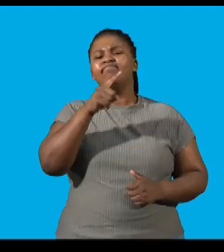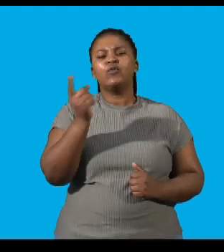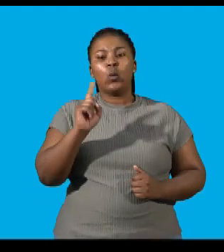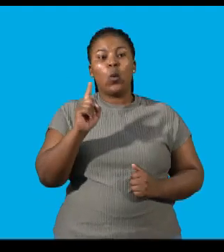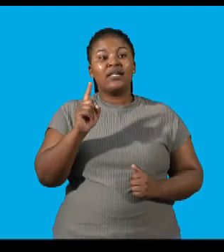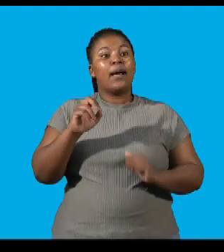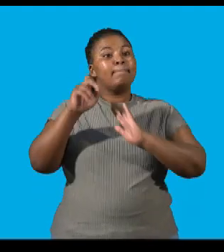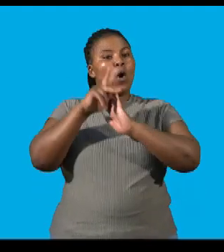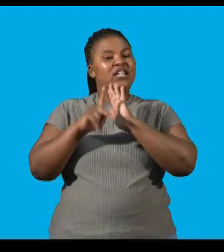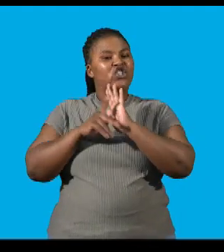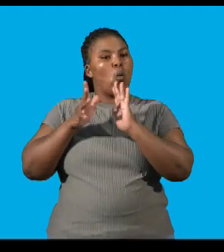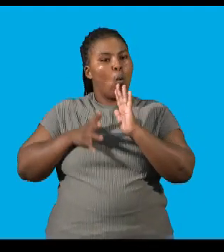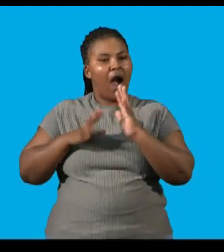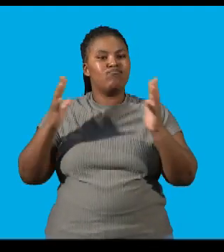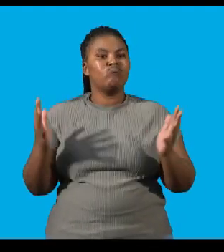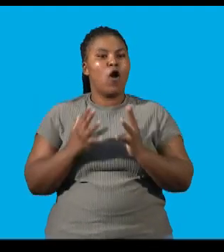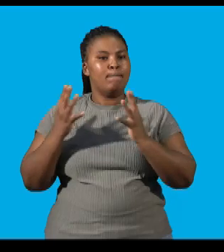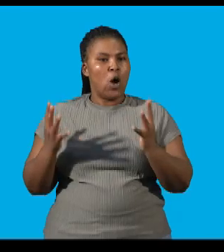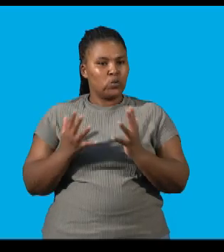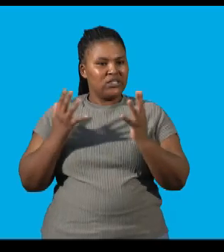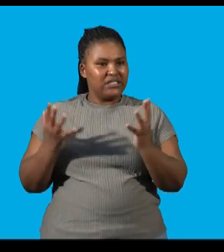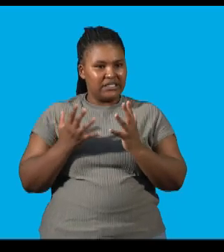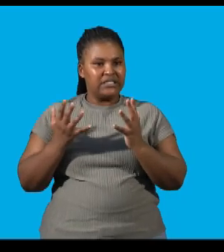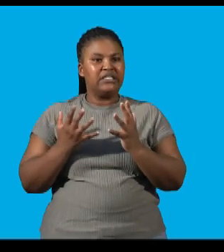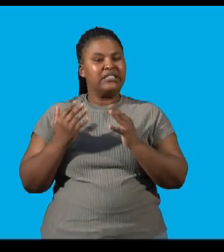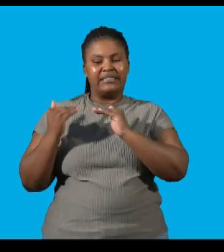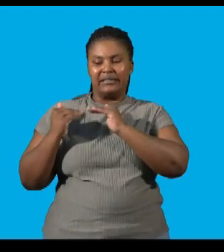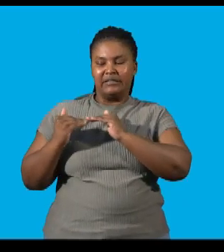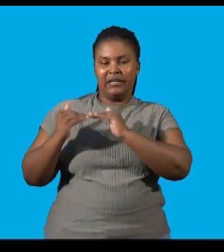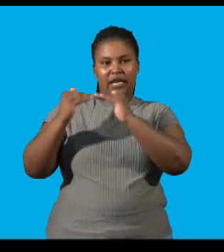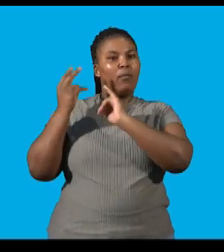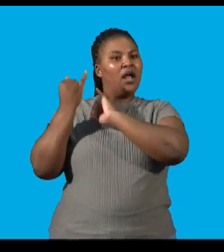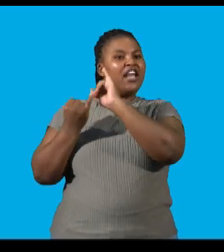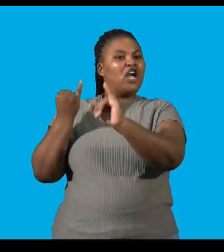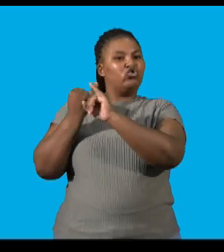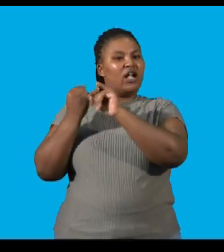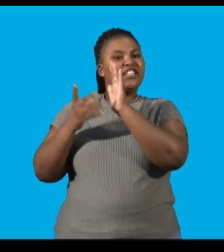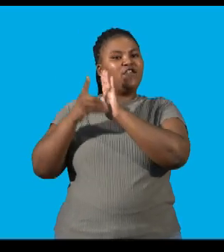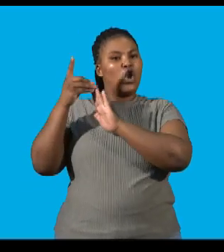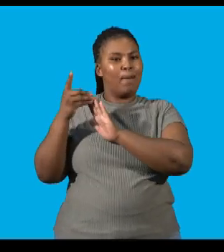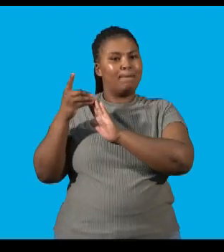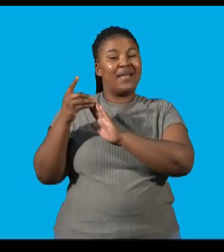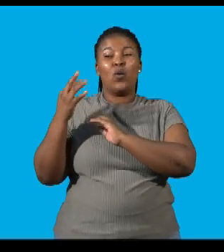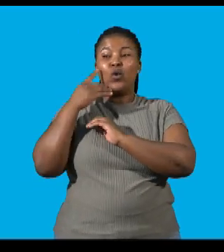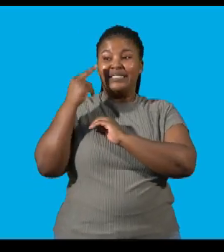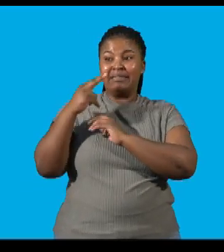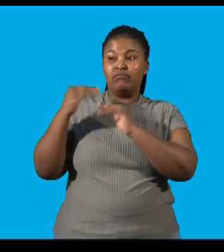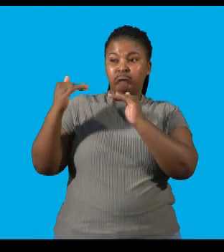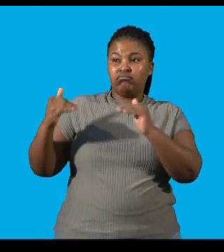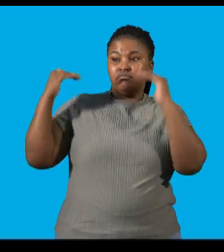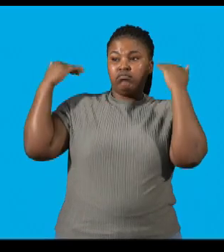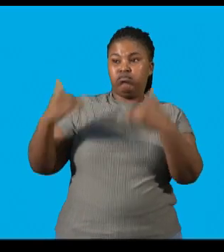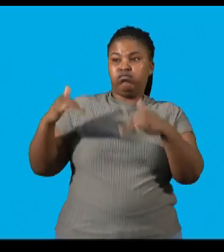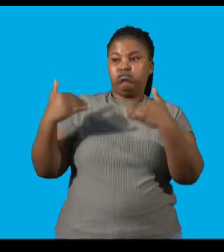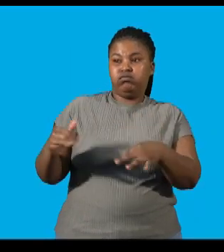it? It's a policy to promote sustainable industrial development in areas that have got high